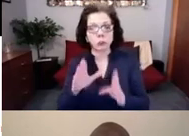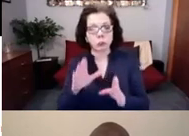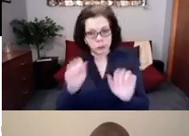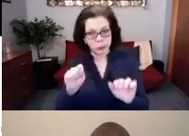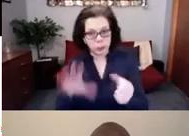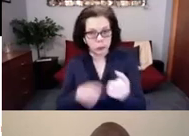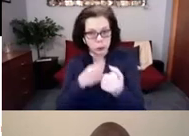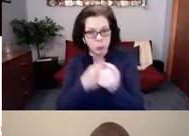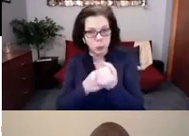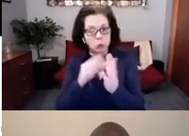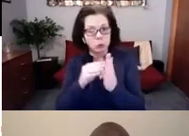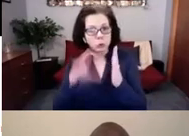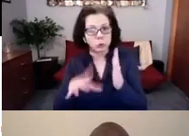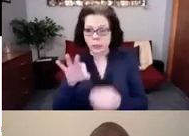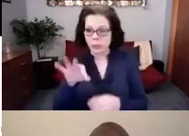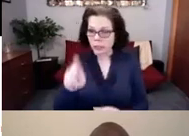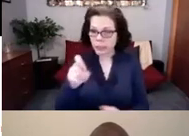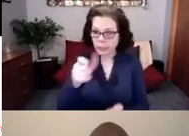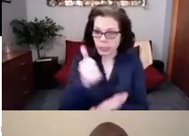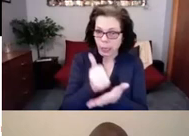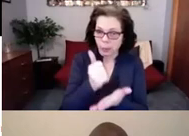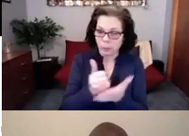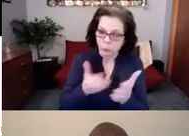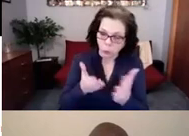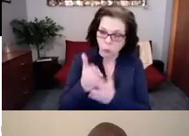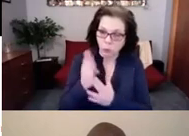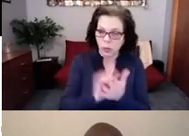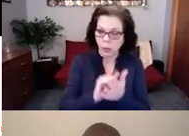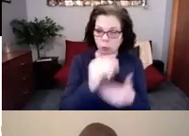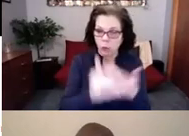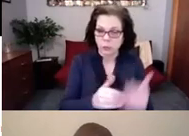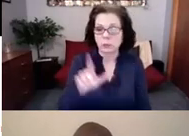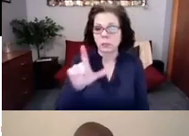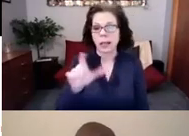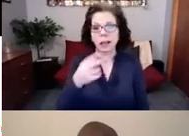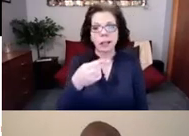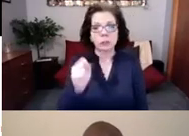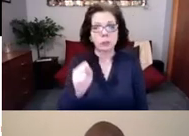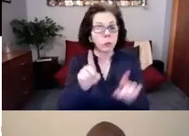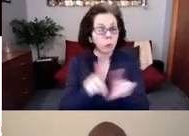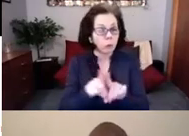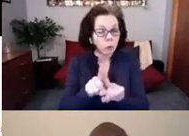that assistance in going through that process. And LHS also surveyed their students, and